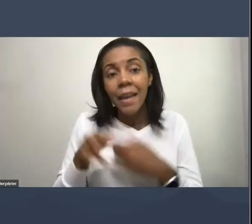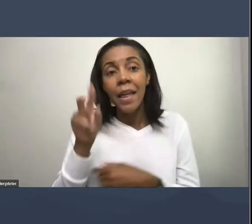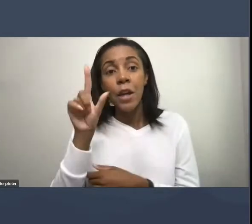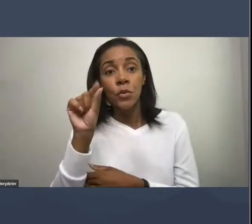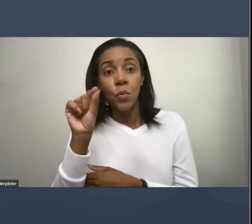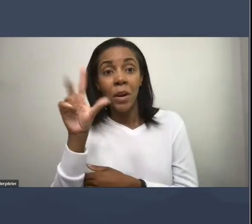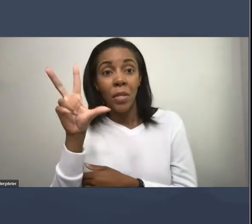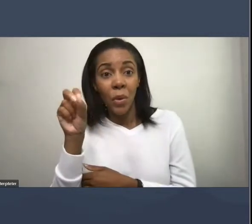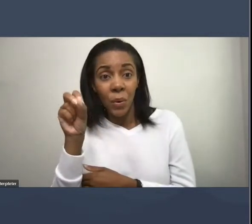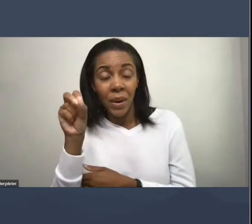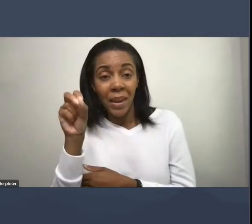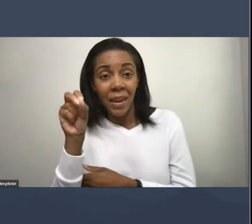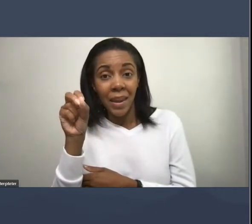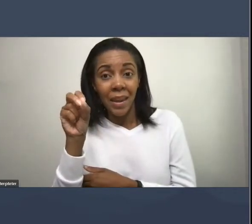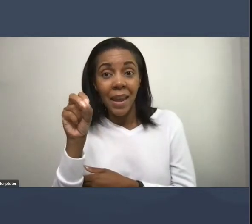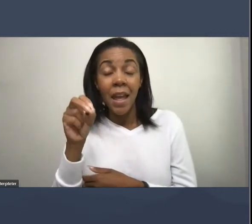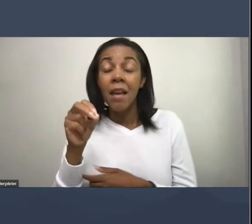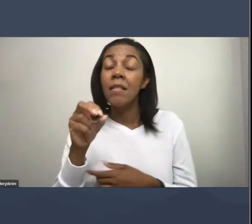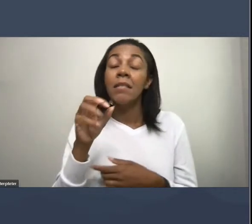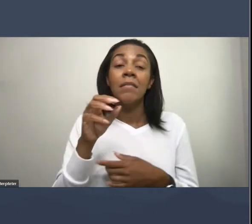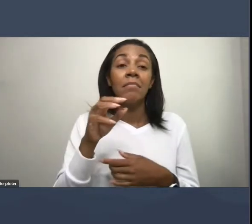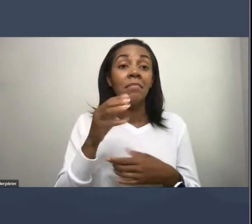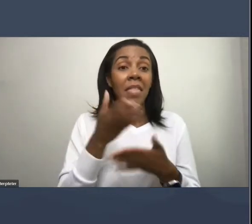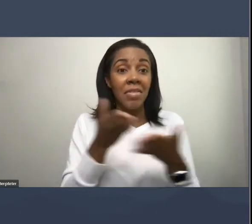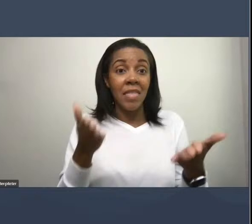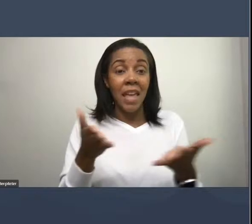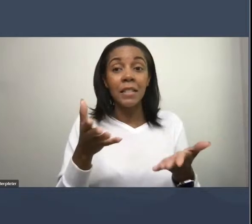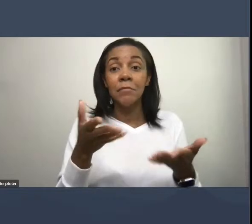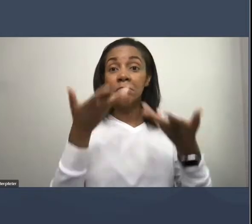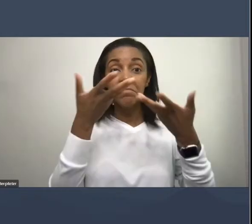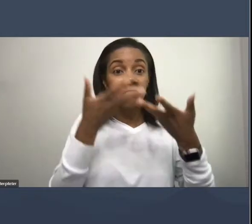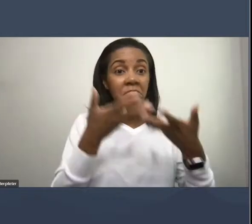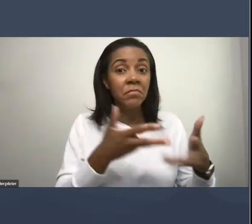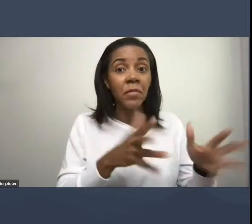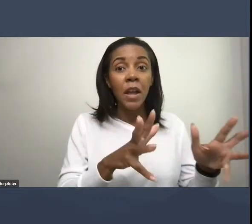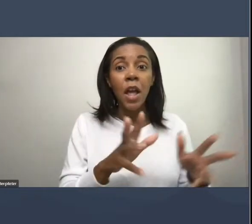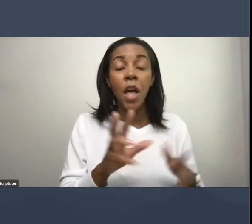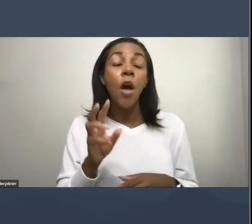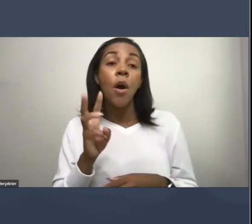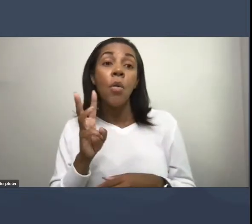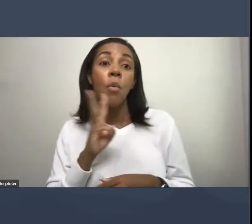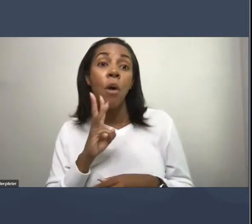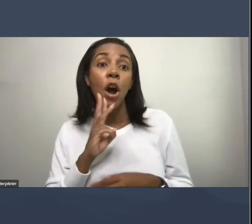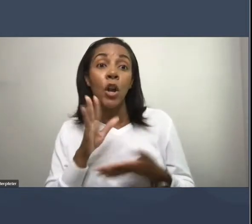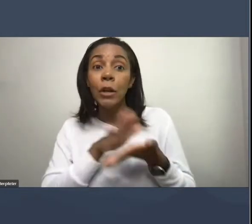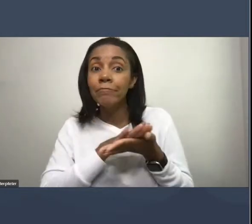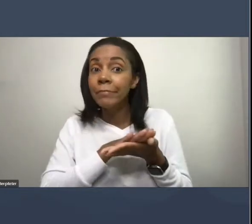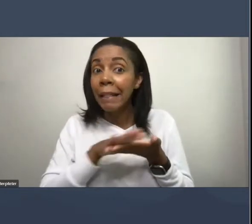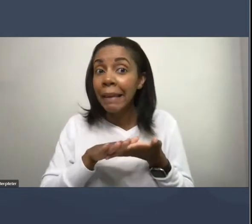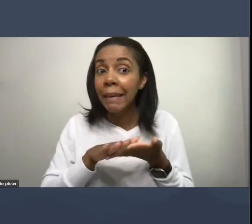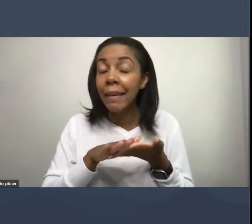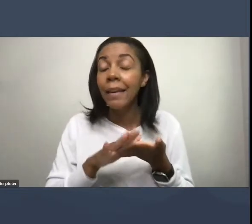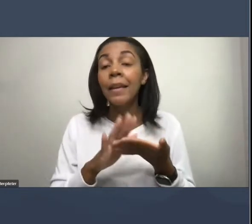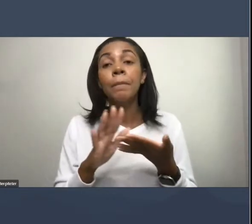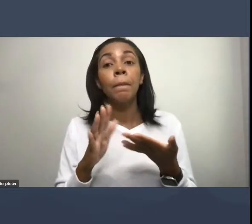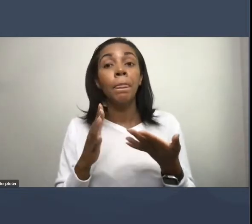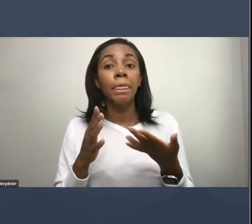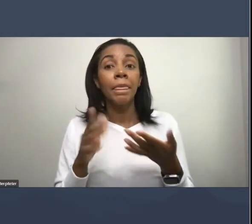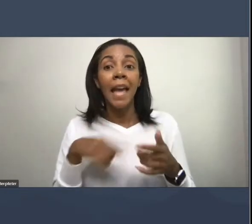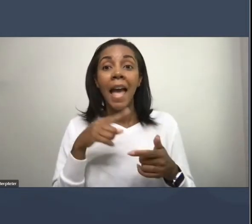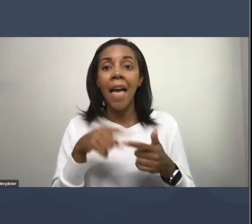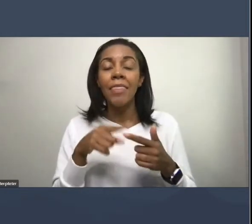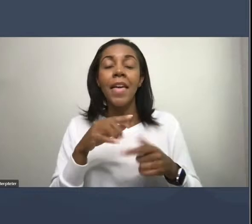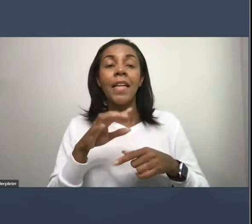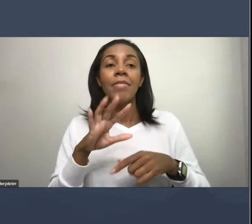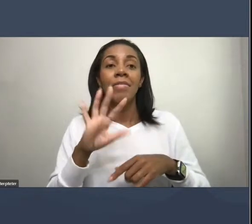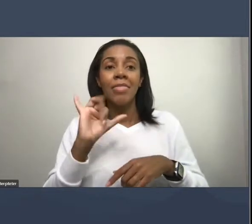the material be gone, we're anticipating that the groundwater will be cleaned up, and then ultimately restore the site